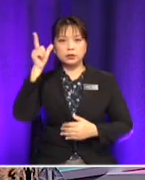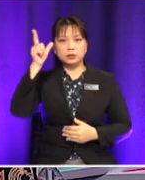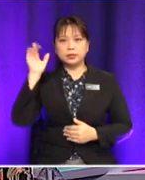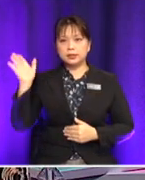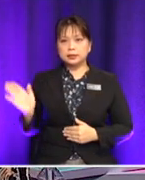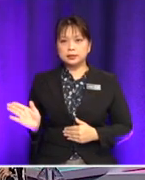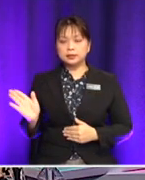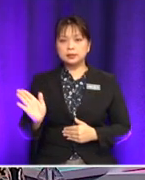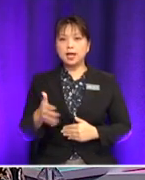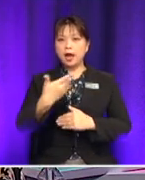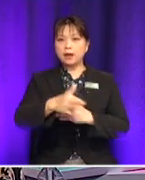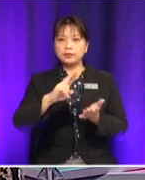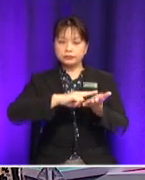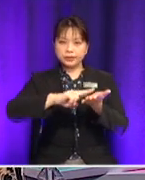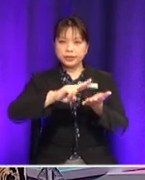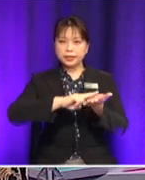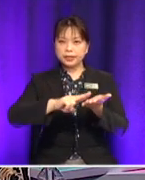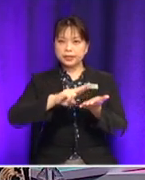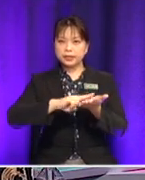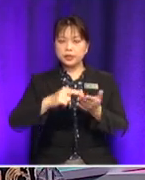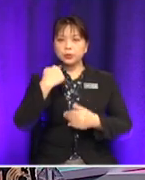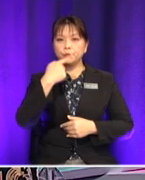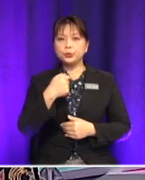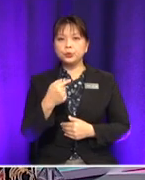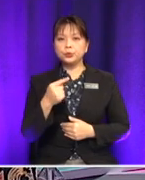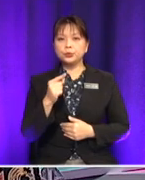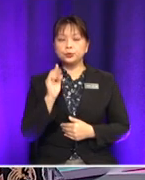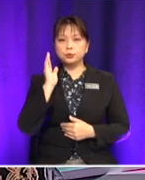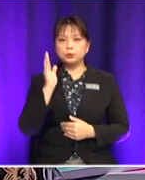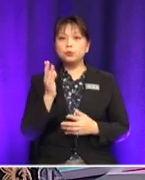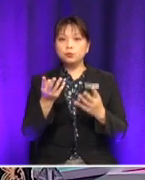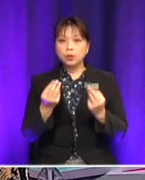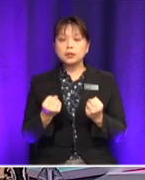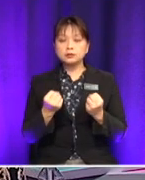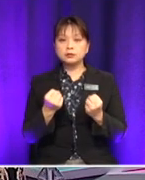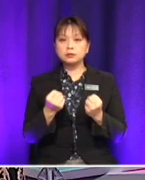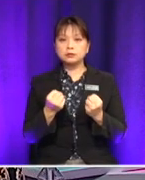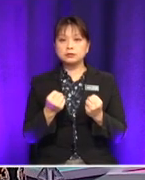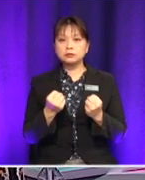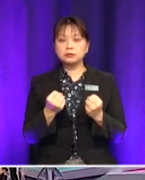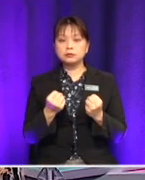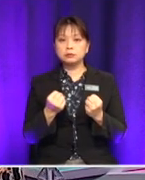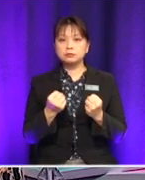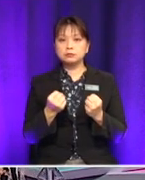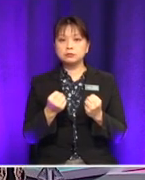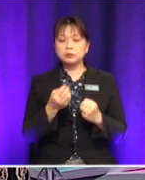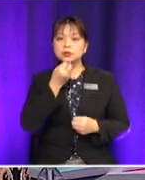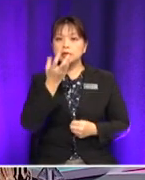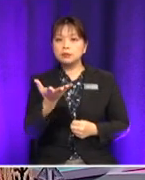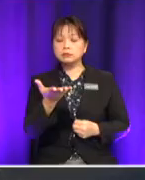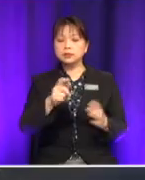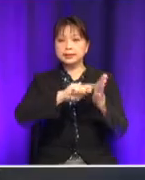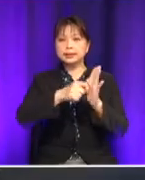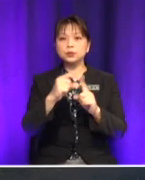And after reading the question, now who would like to share us your keywords from question number one? Anyone in the house?